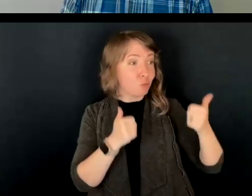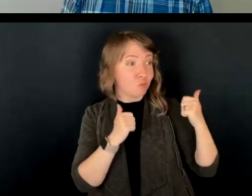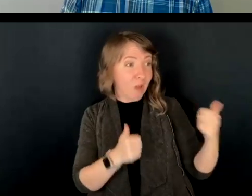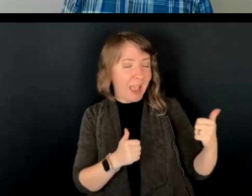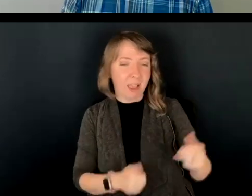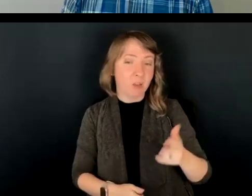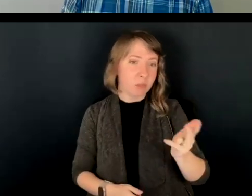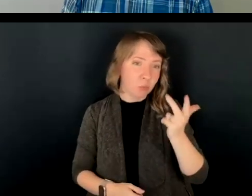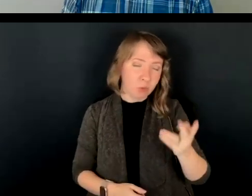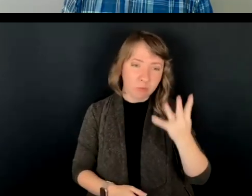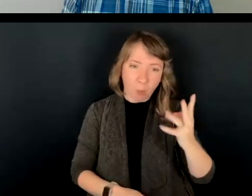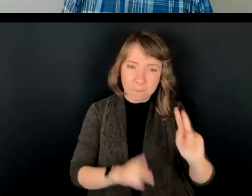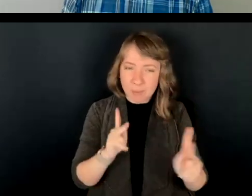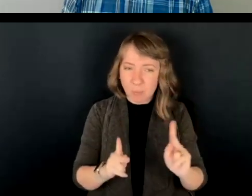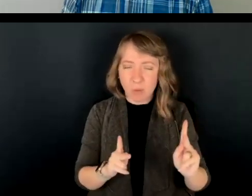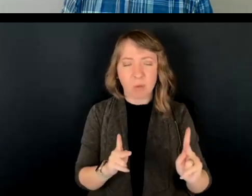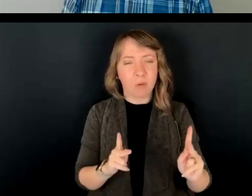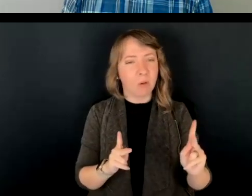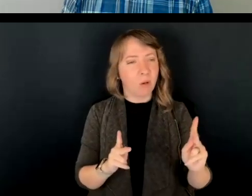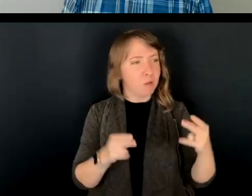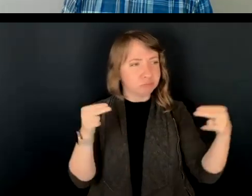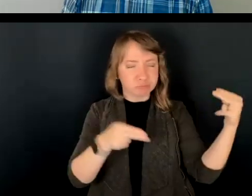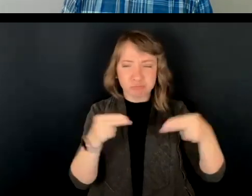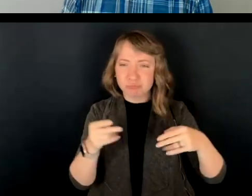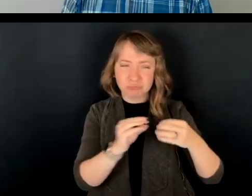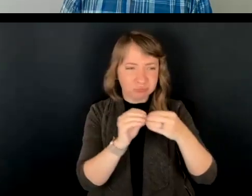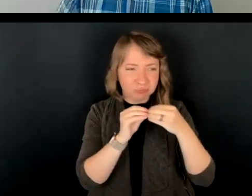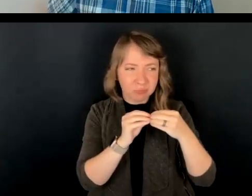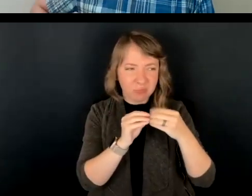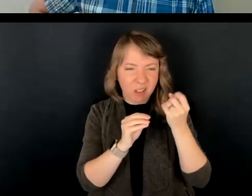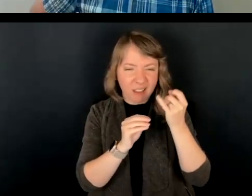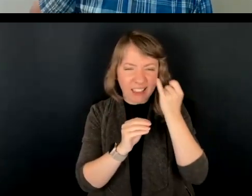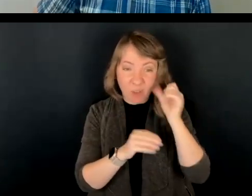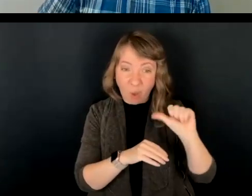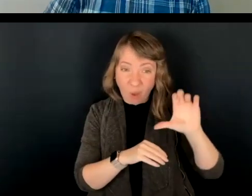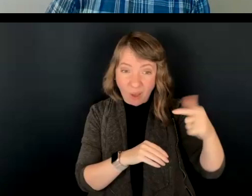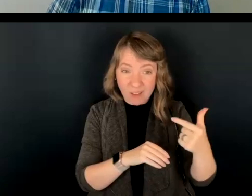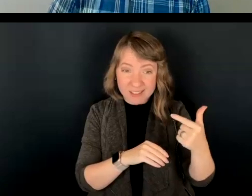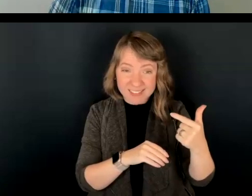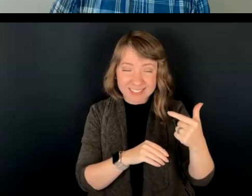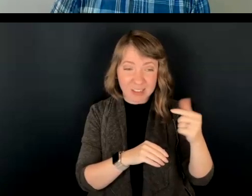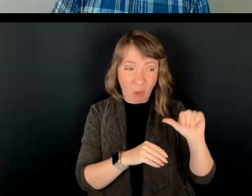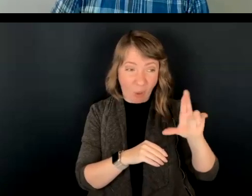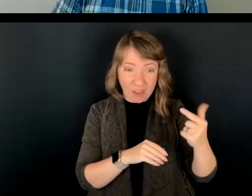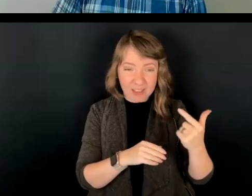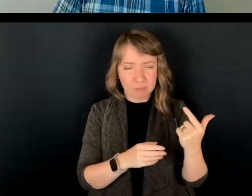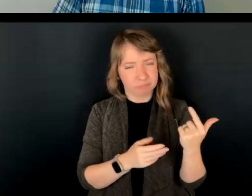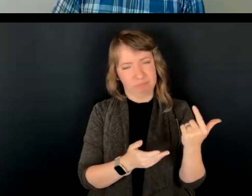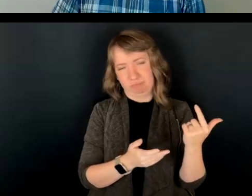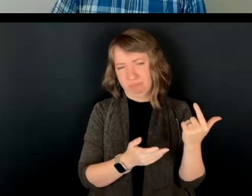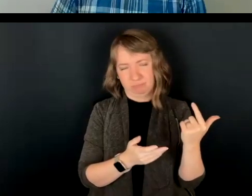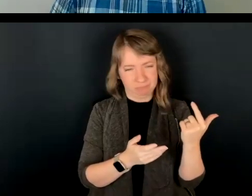people there, and but it's August. Don't expect to be doing anything